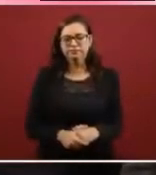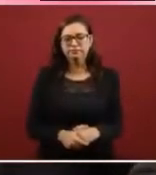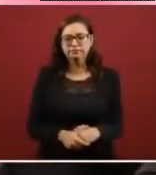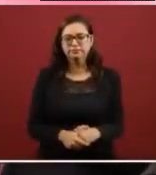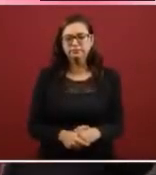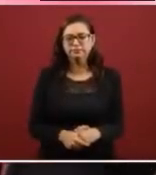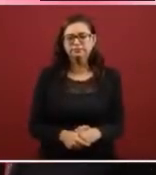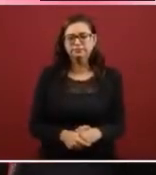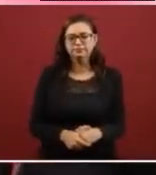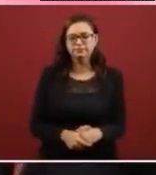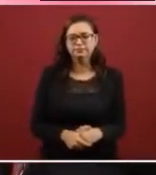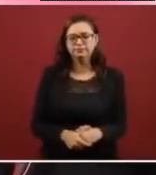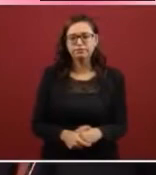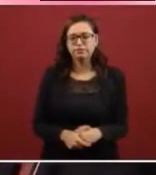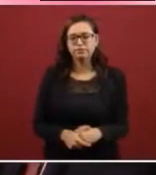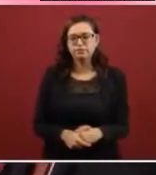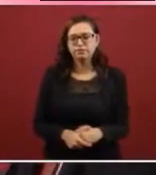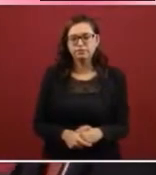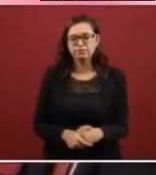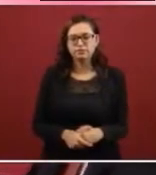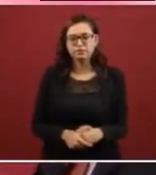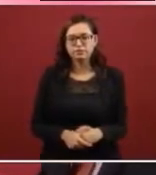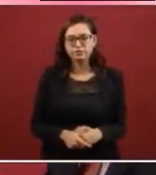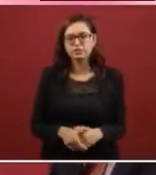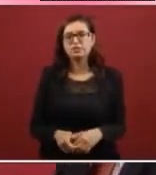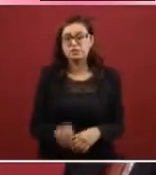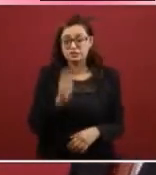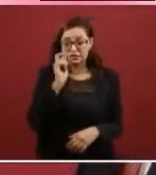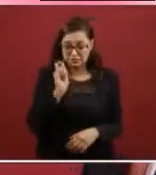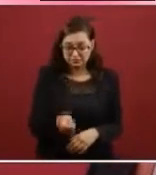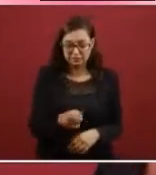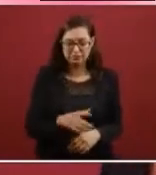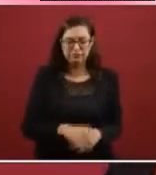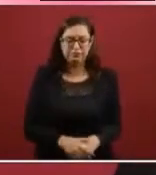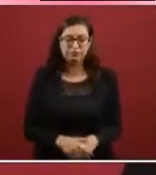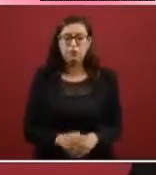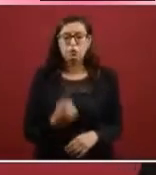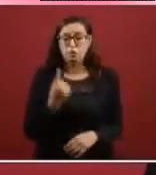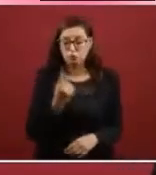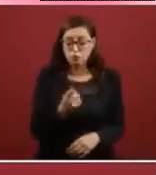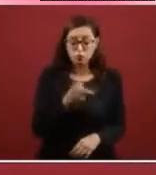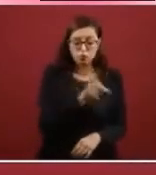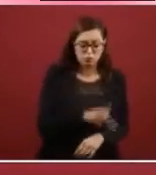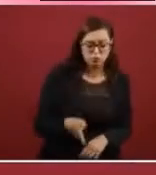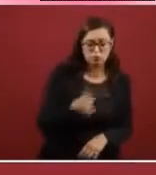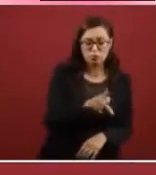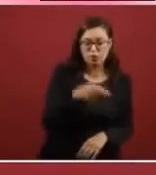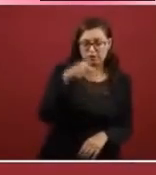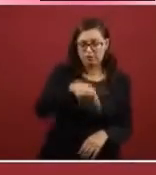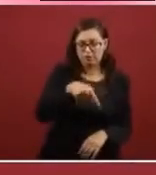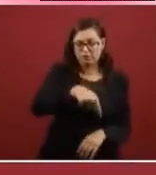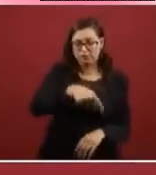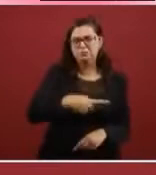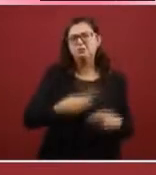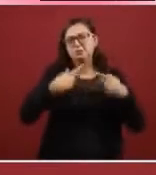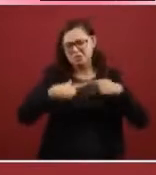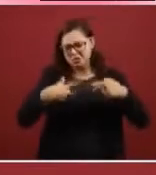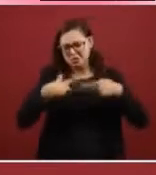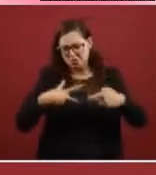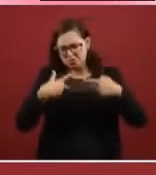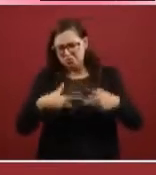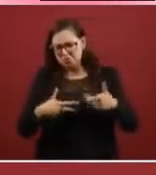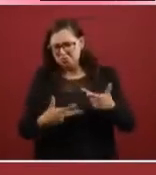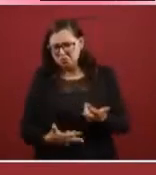localidades that are locations con más población with more populations ubicadas that are located de